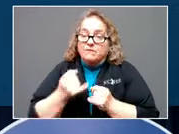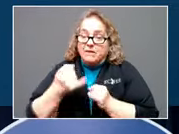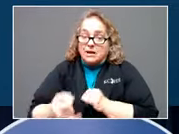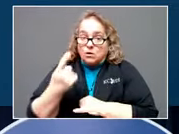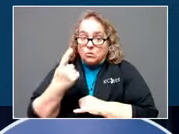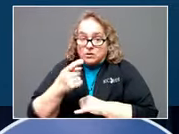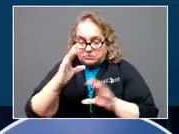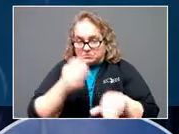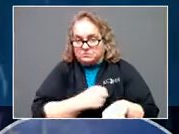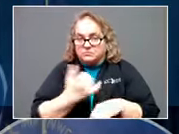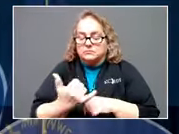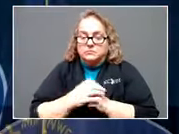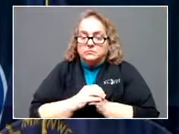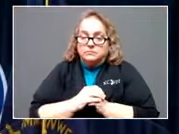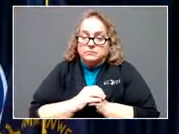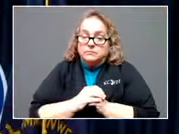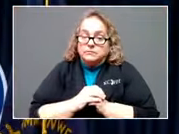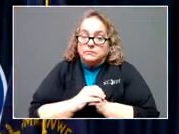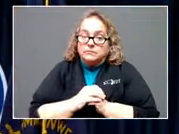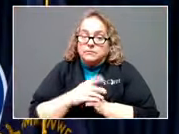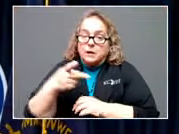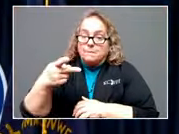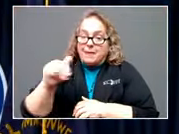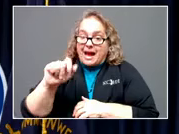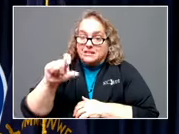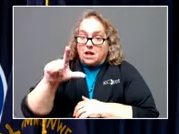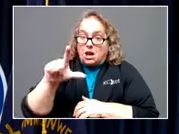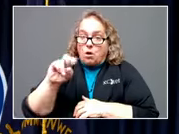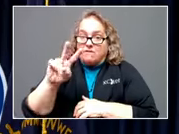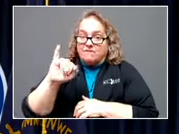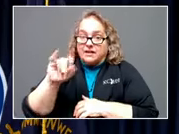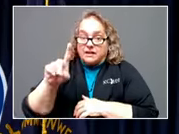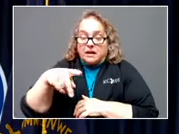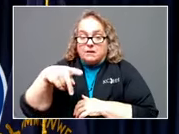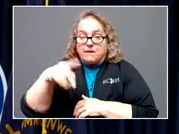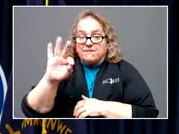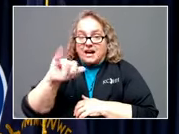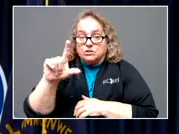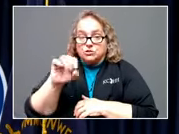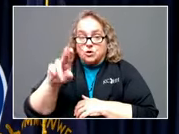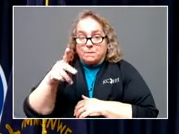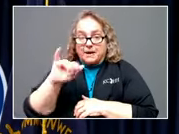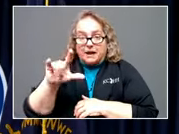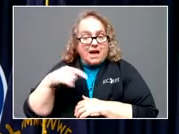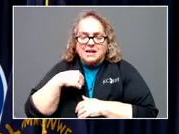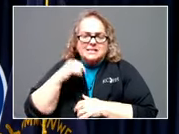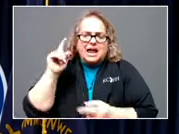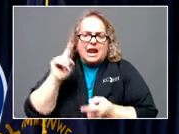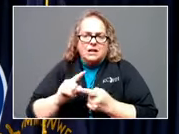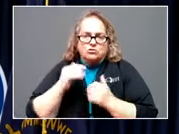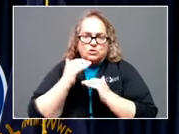there's no more slides, is Paxlovid. That's the Pfizer pill. The Pfizer pill doesn't have as many restrictions, and it appears to be a little bit more